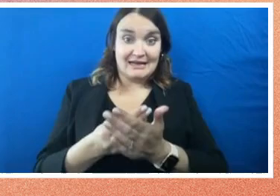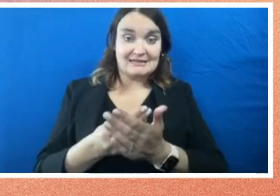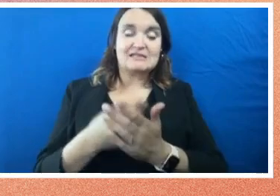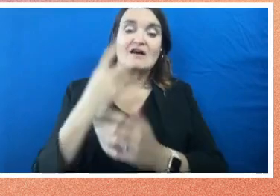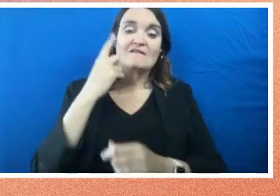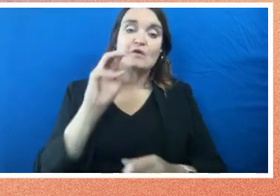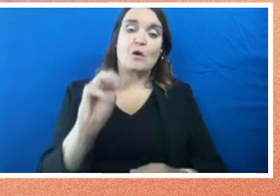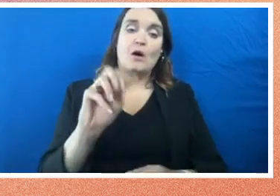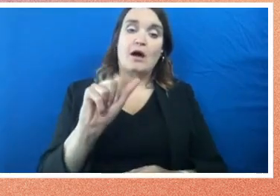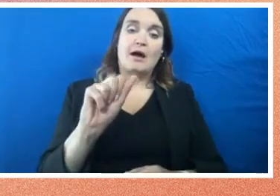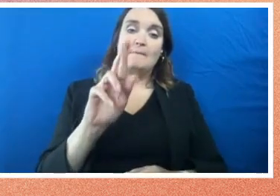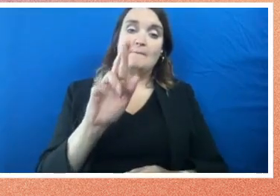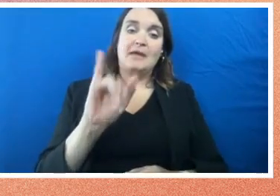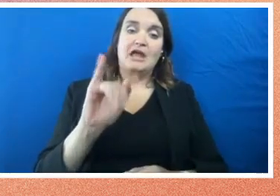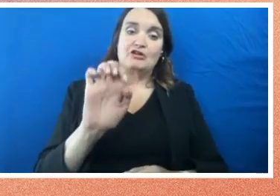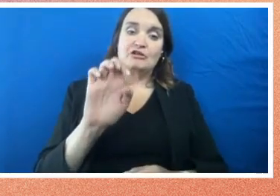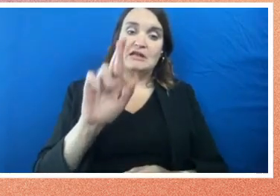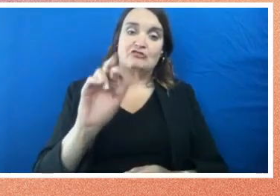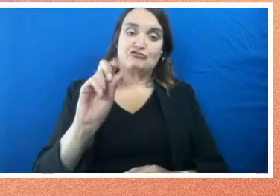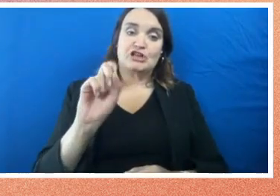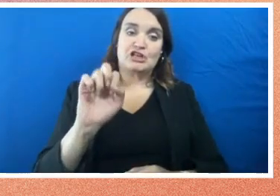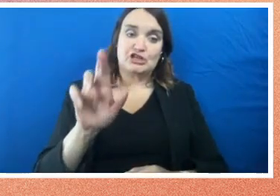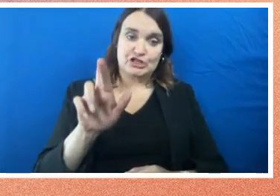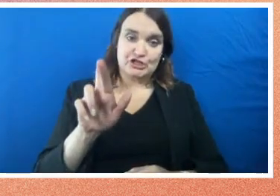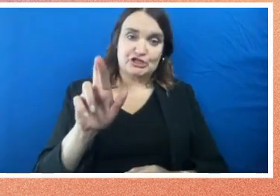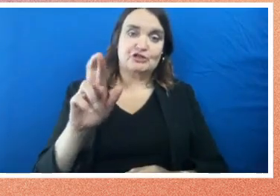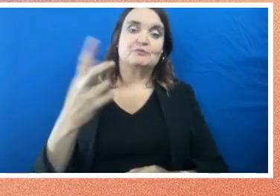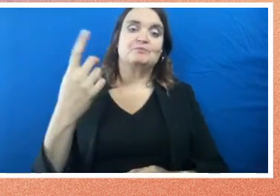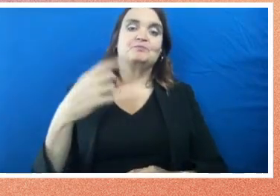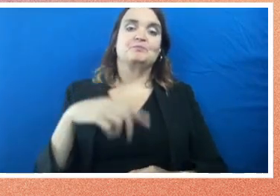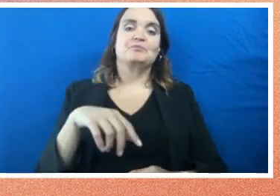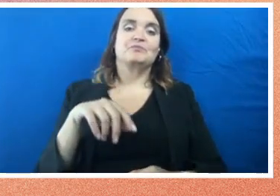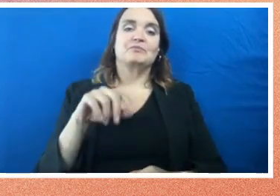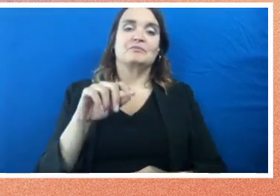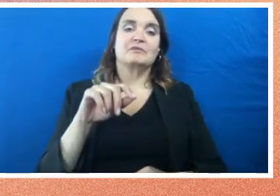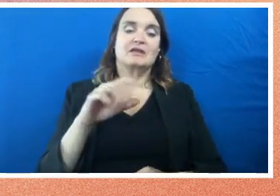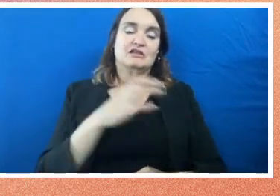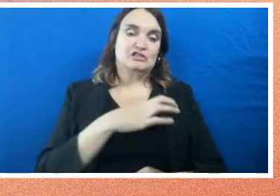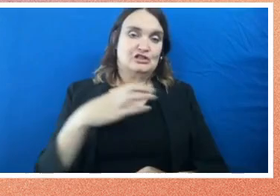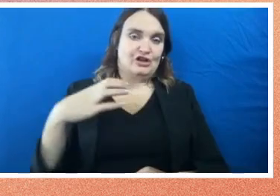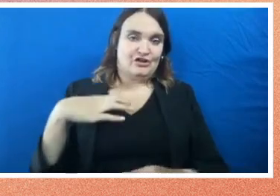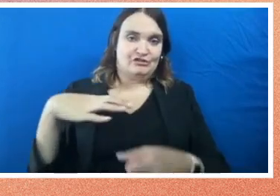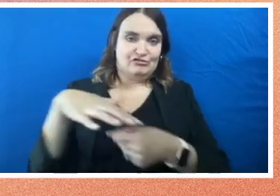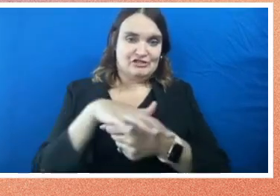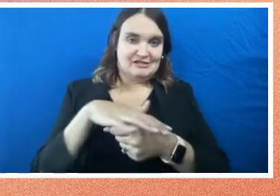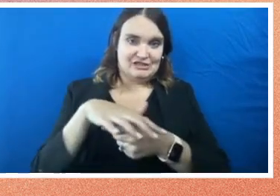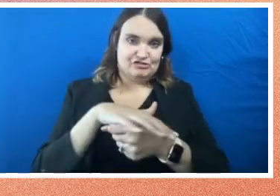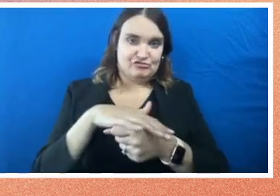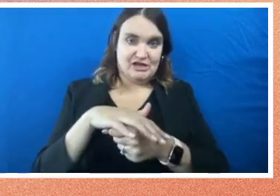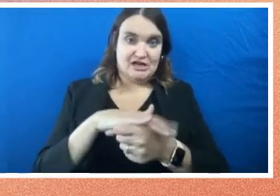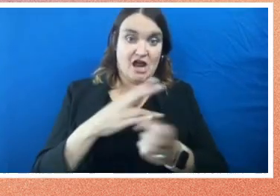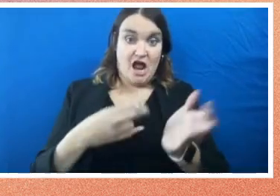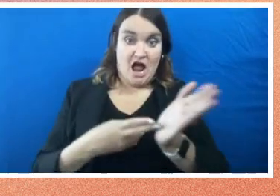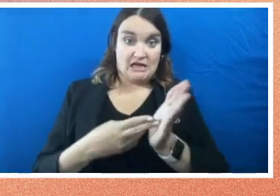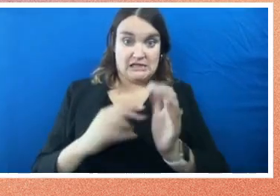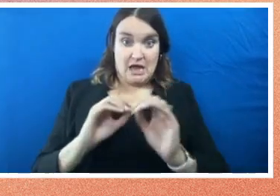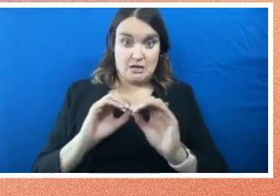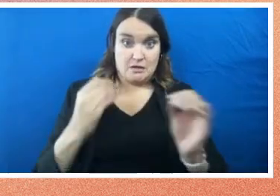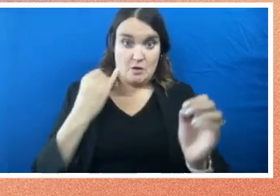in Minnesota's first congressional district. Honestly, I had no idea what I was